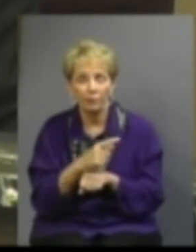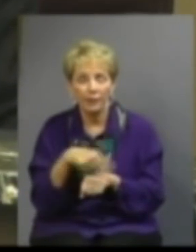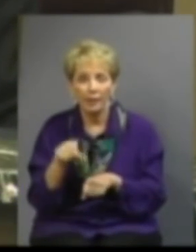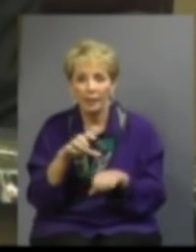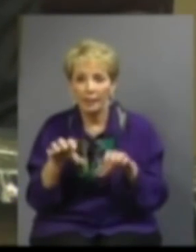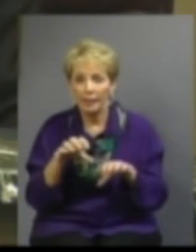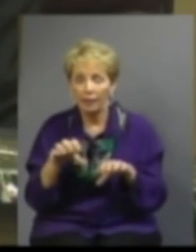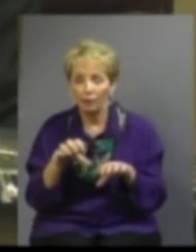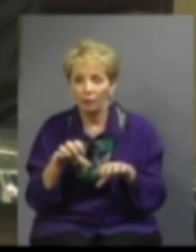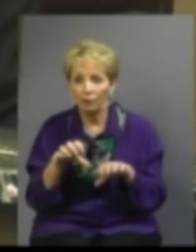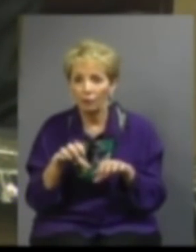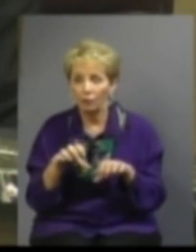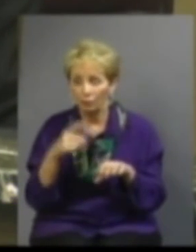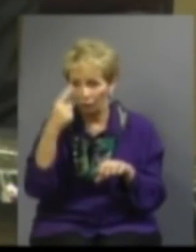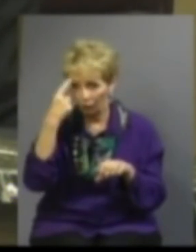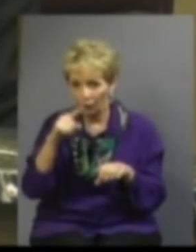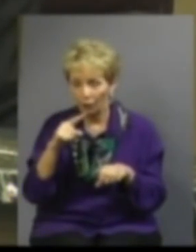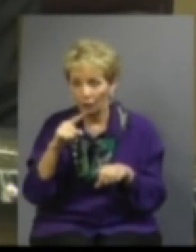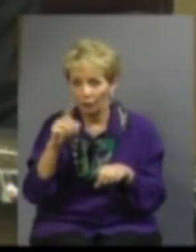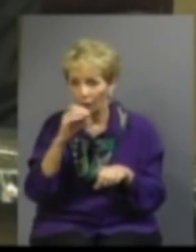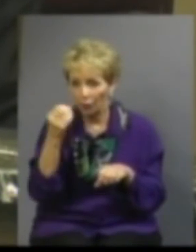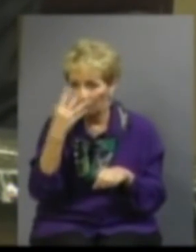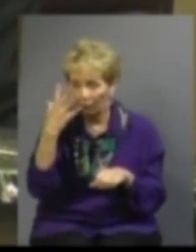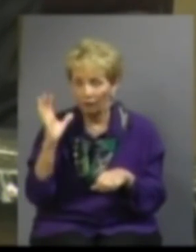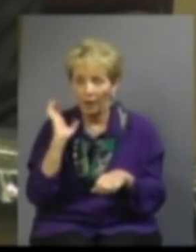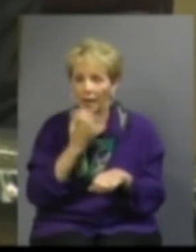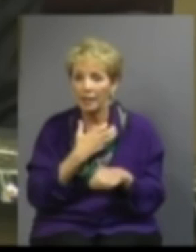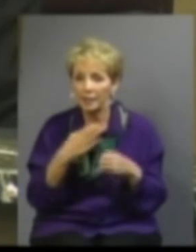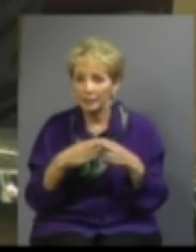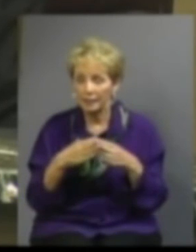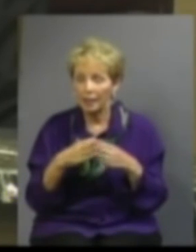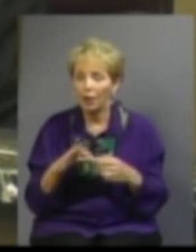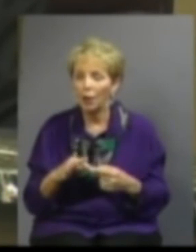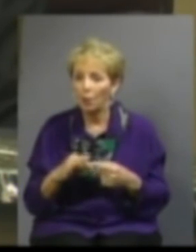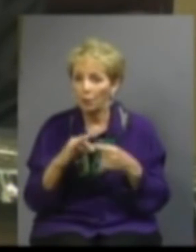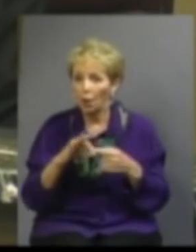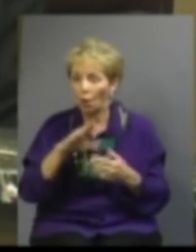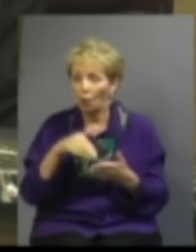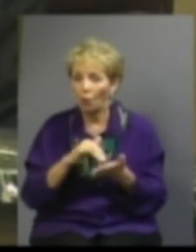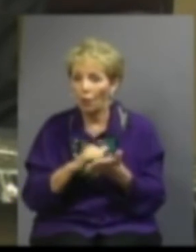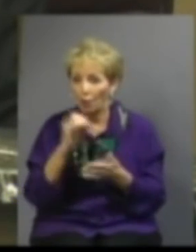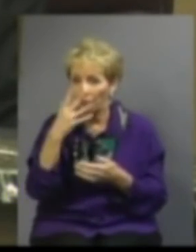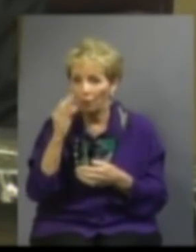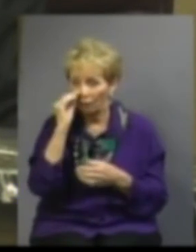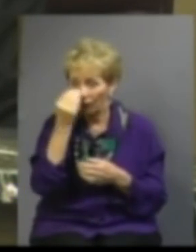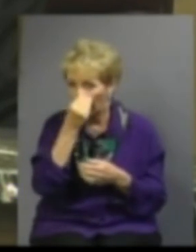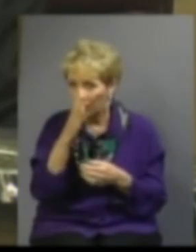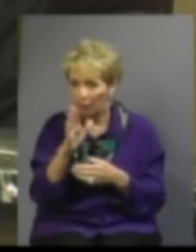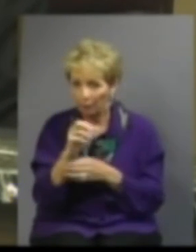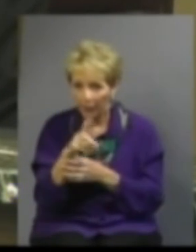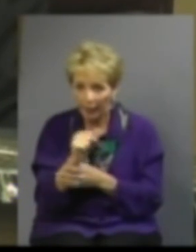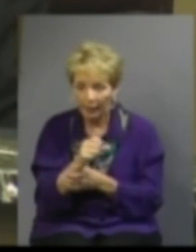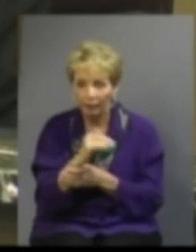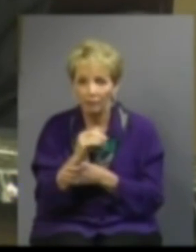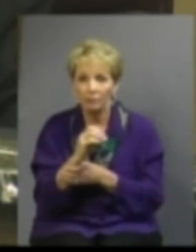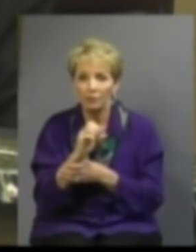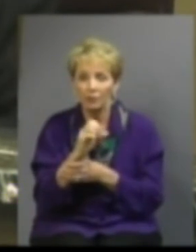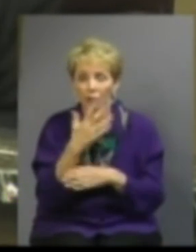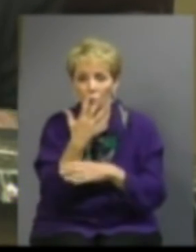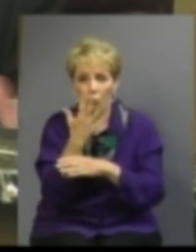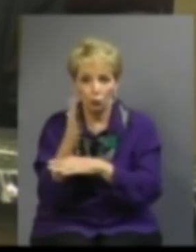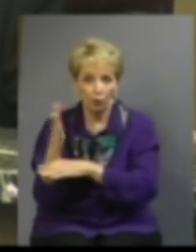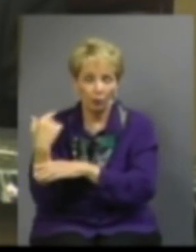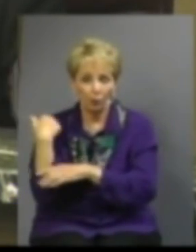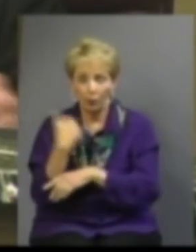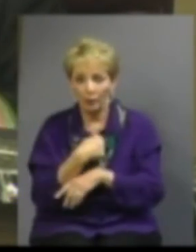did for beautification of our city. In particular, all those beautiful flower beds and shrubs that we